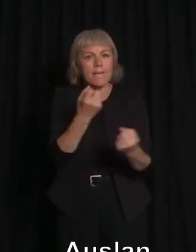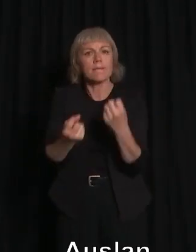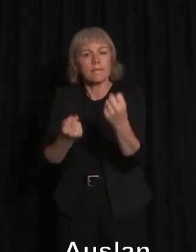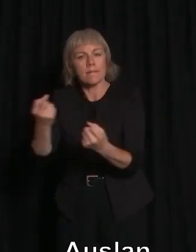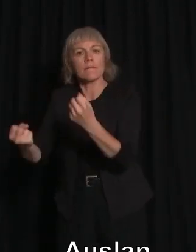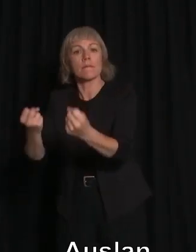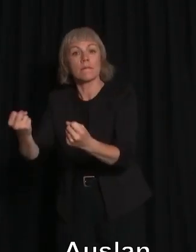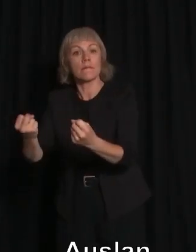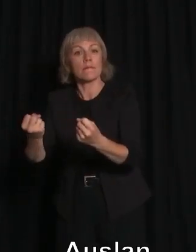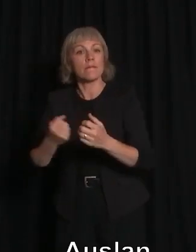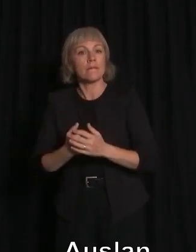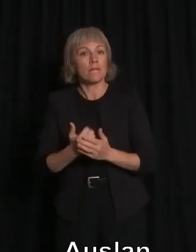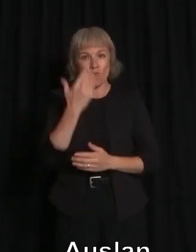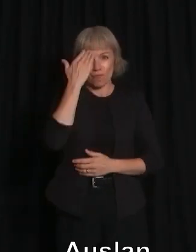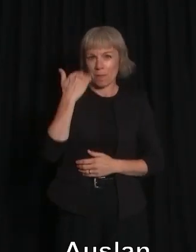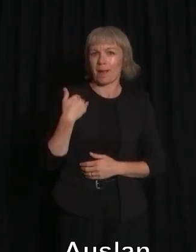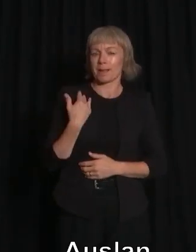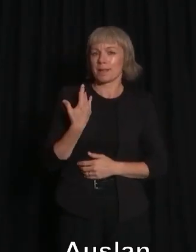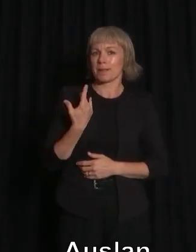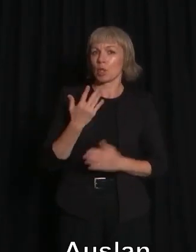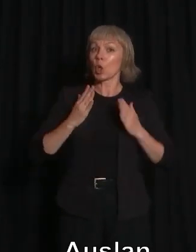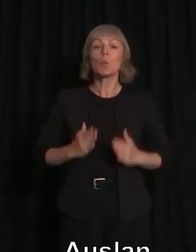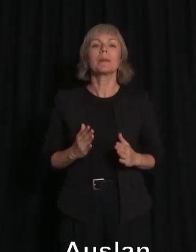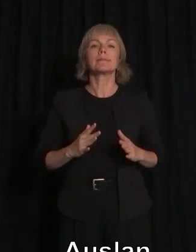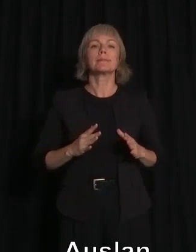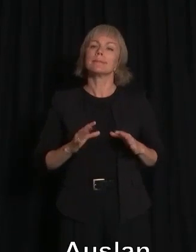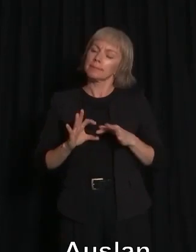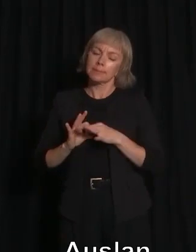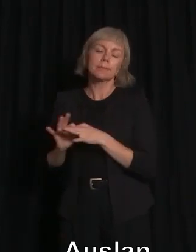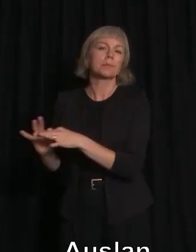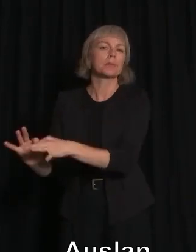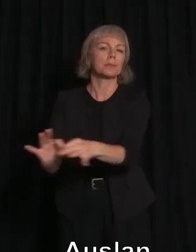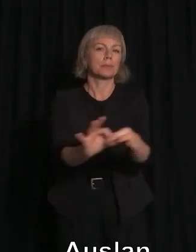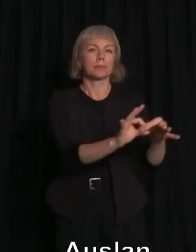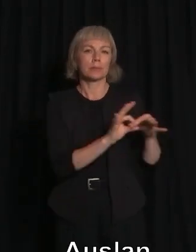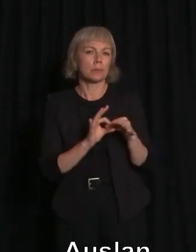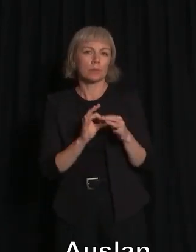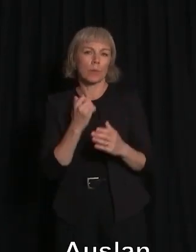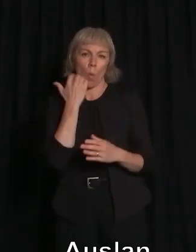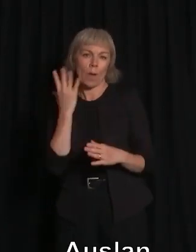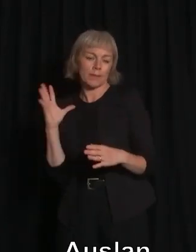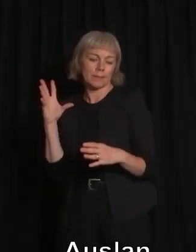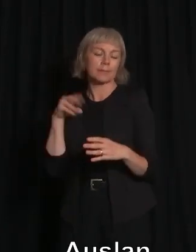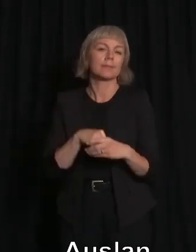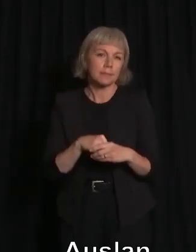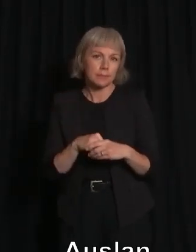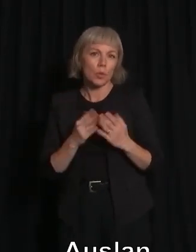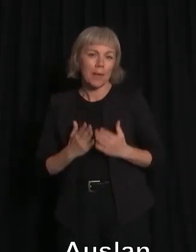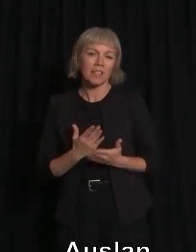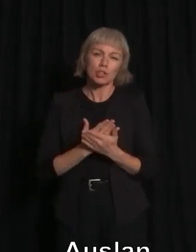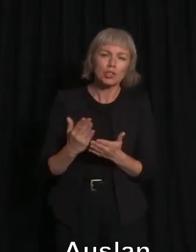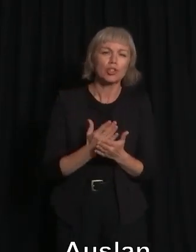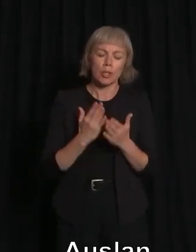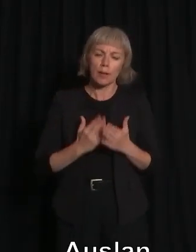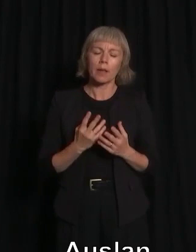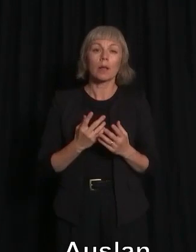not part of humanity and that we will never not be a part of humanity, that we share the same